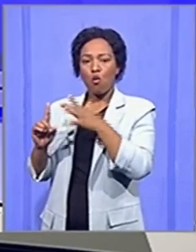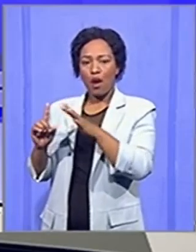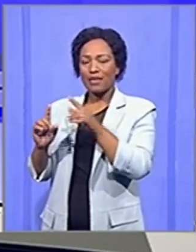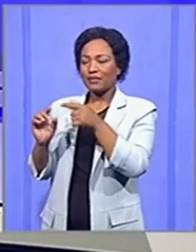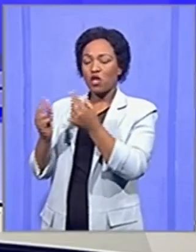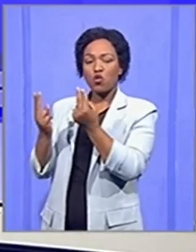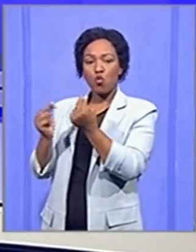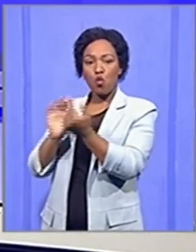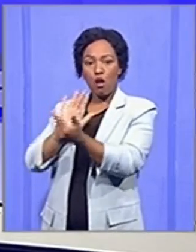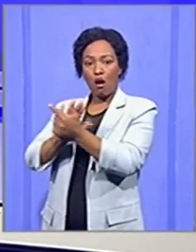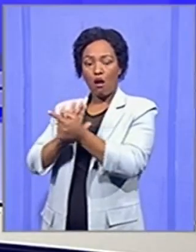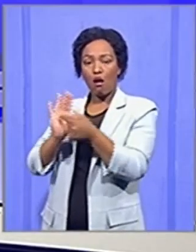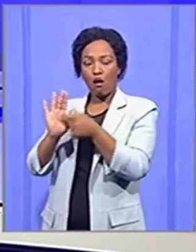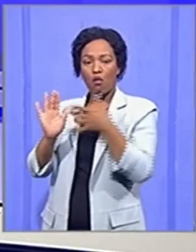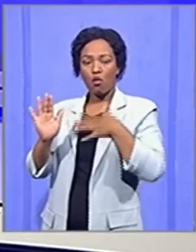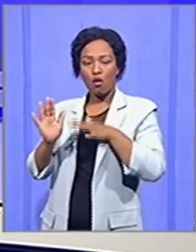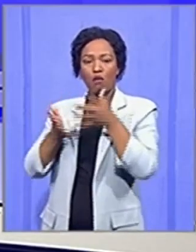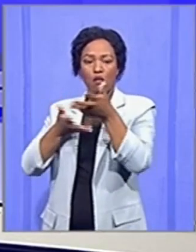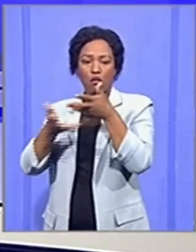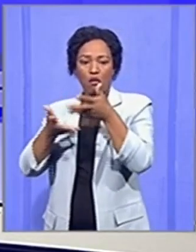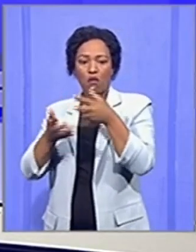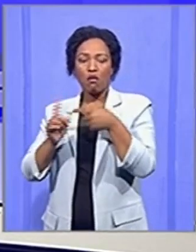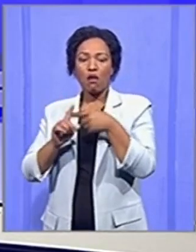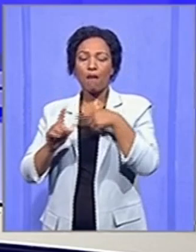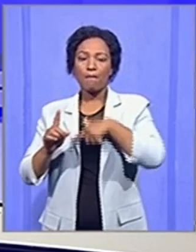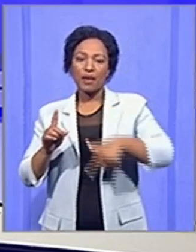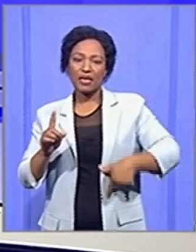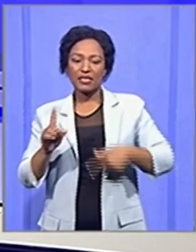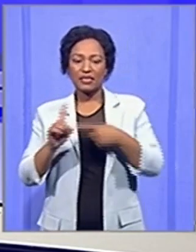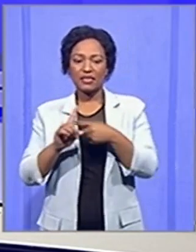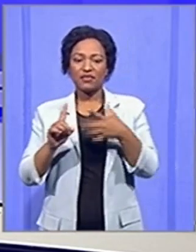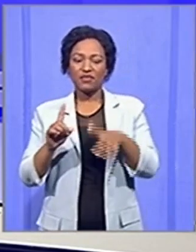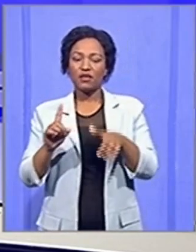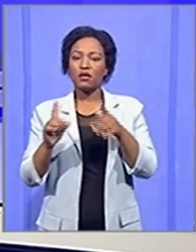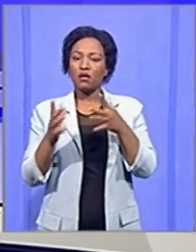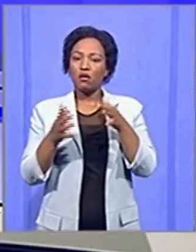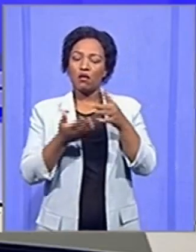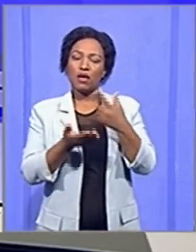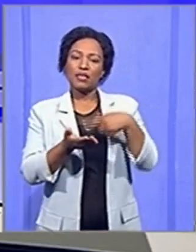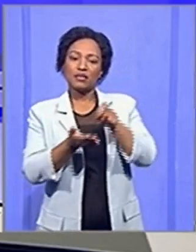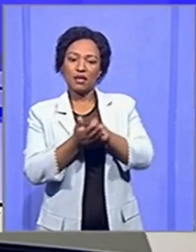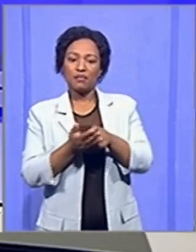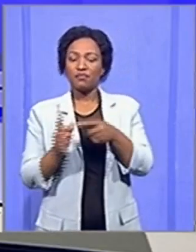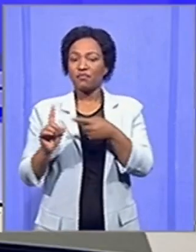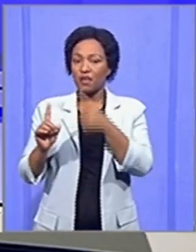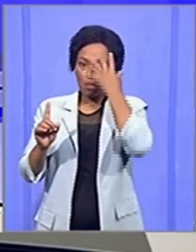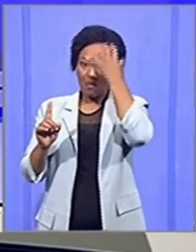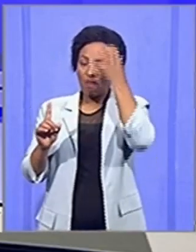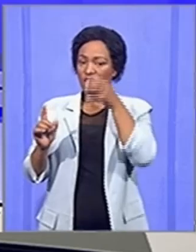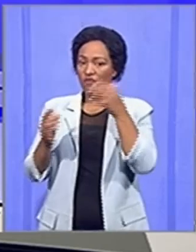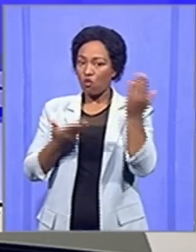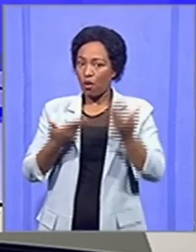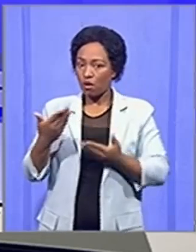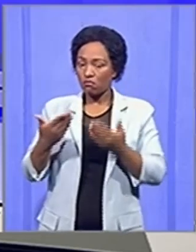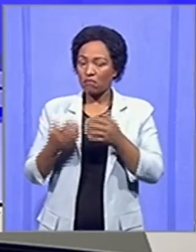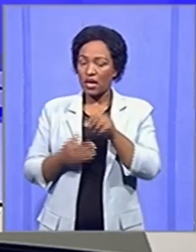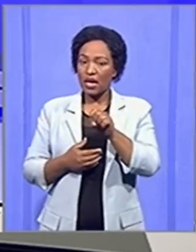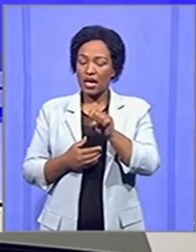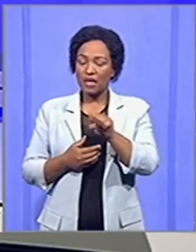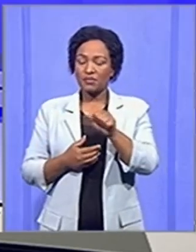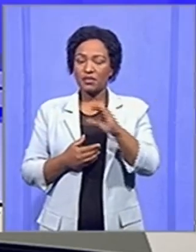wa NHI o mo Presidente Ramaphosa a o saenileng go tsena mo tirisong. Prof, o amogetswe mo SABC 2. A wa